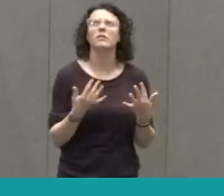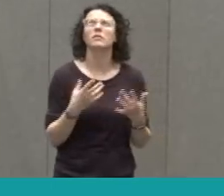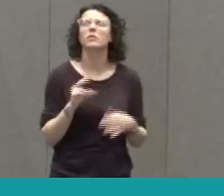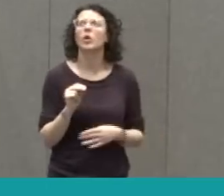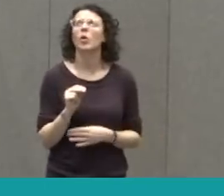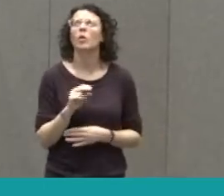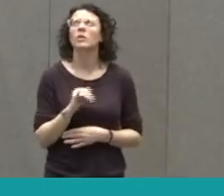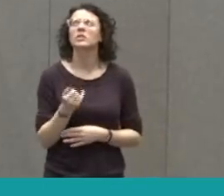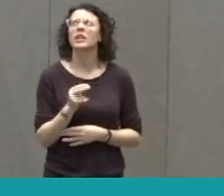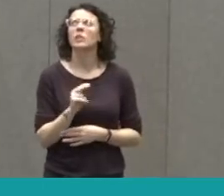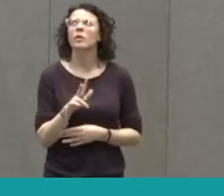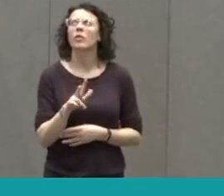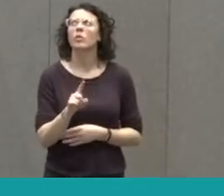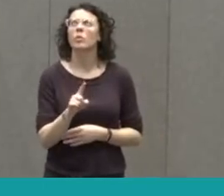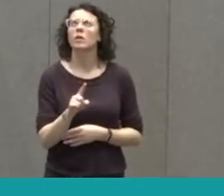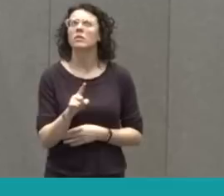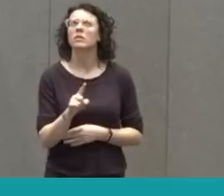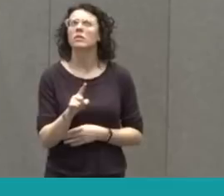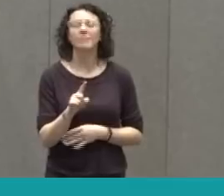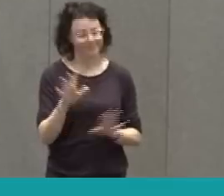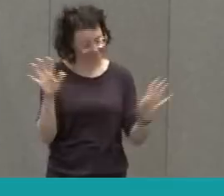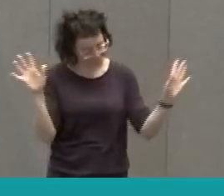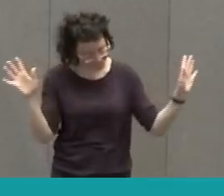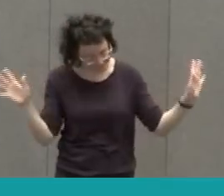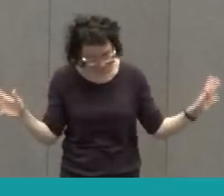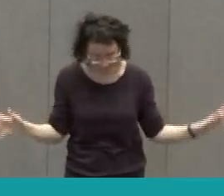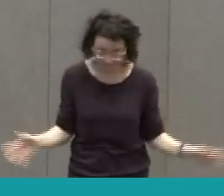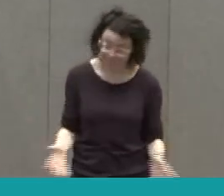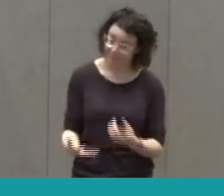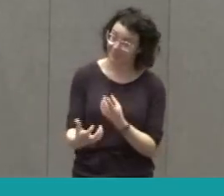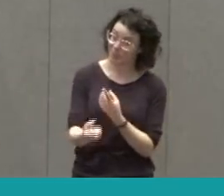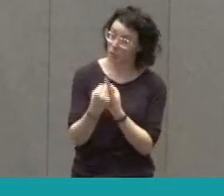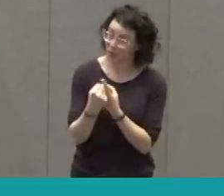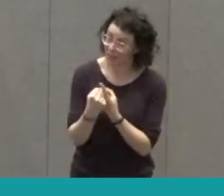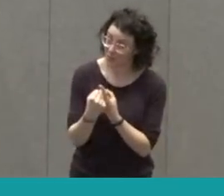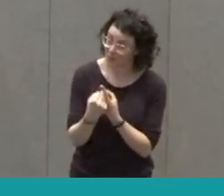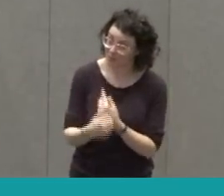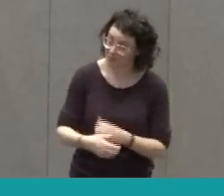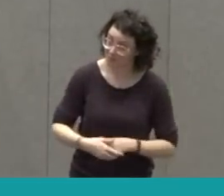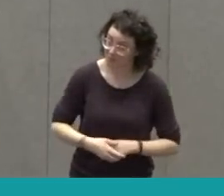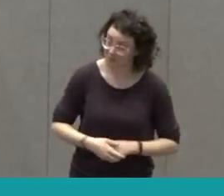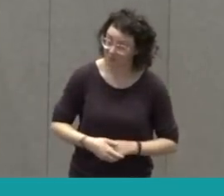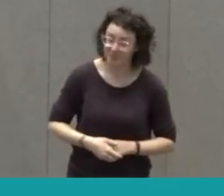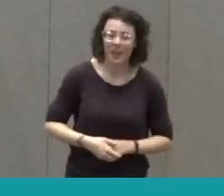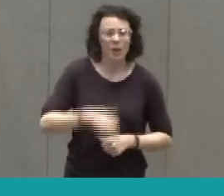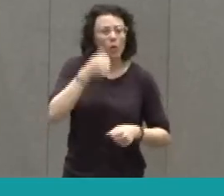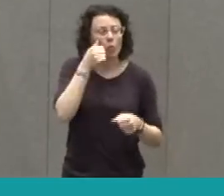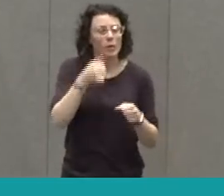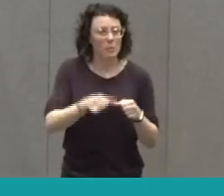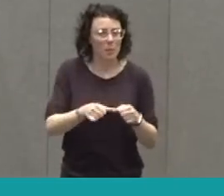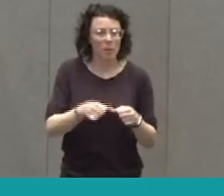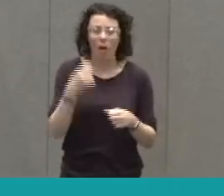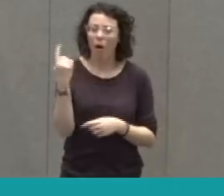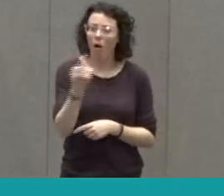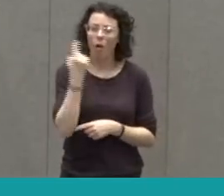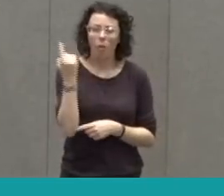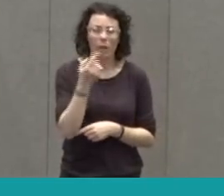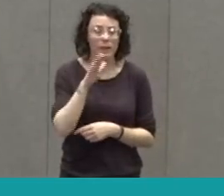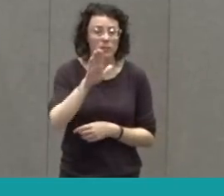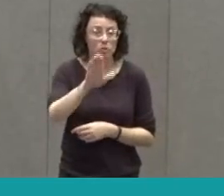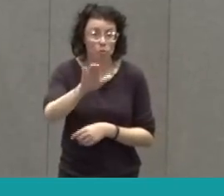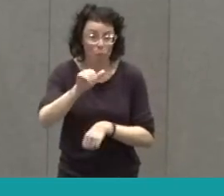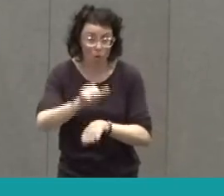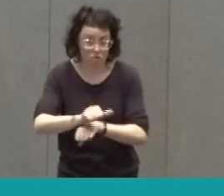January is 31, right? Has 31. Hey, did anybody catch me on that one? Remember, your job always is to catch your